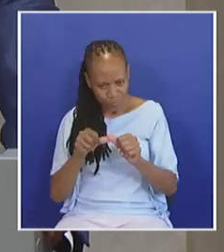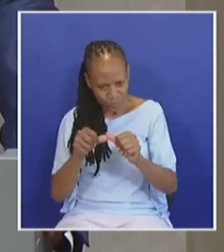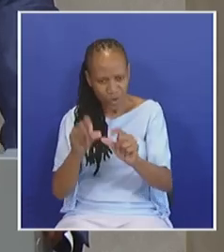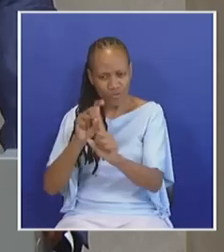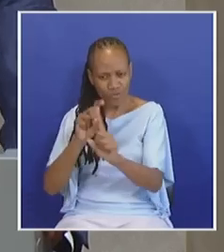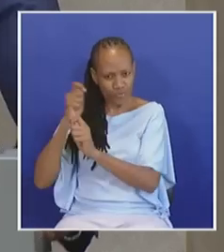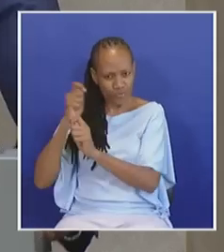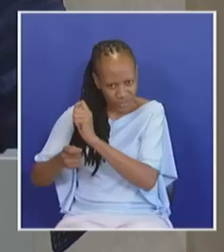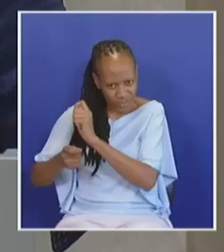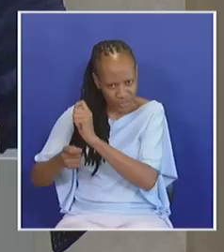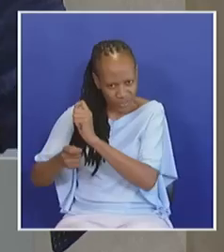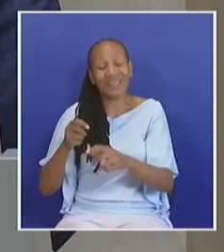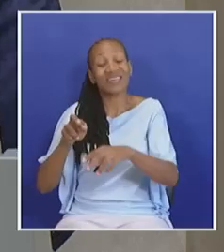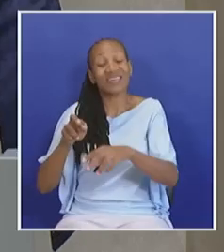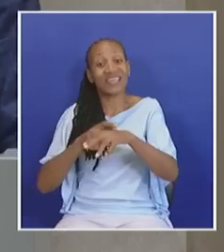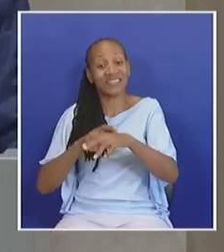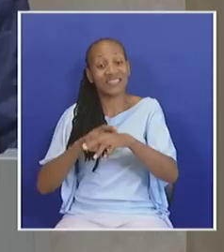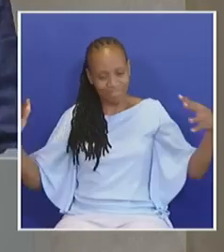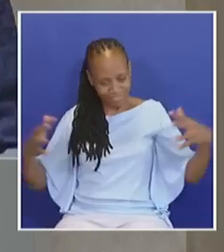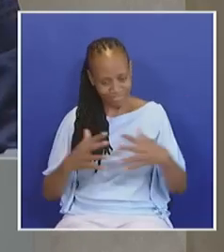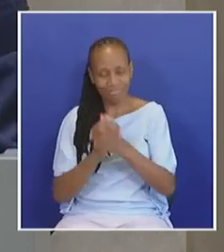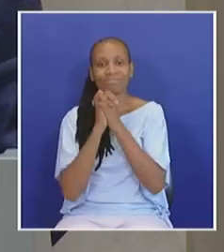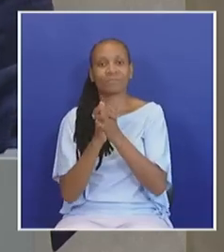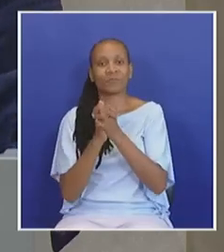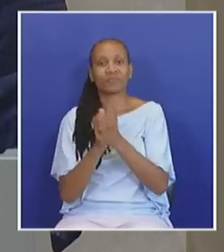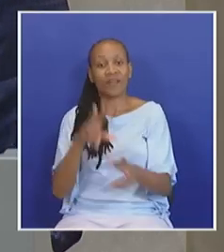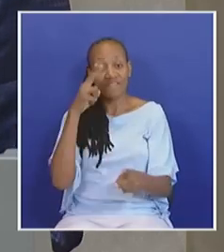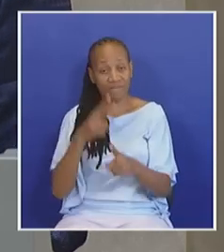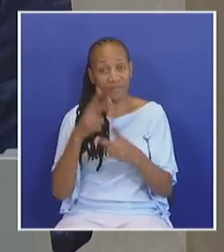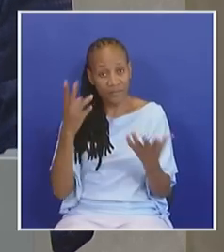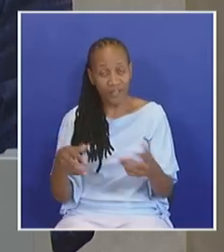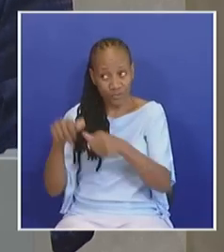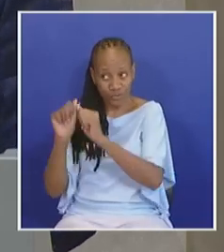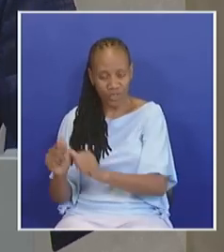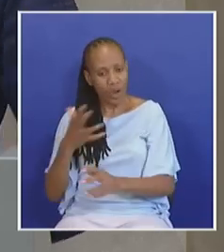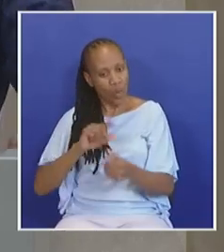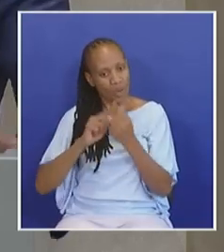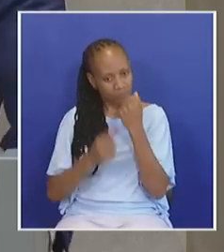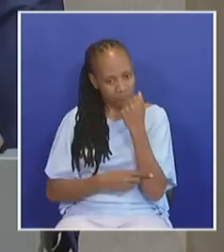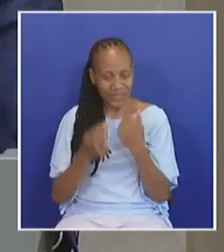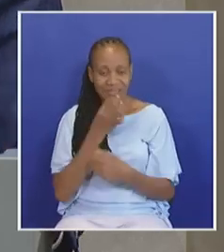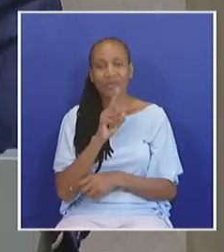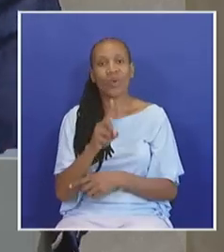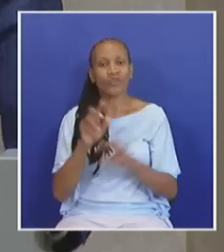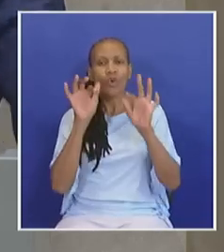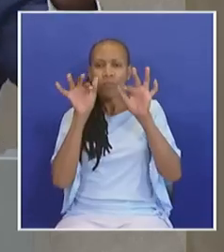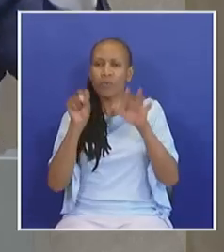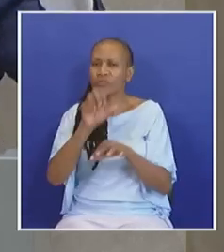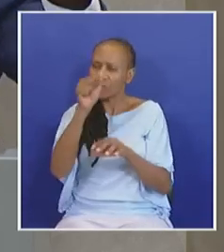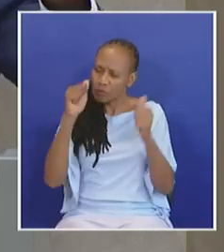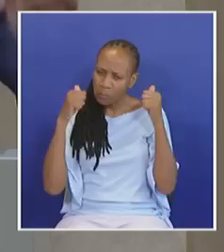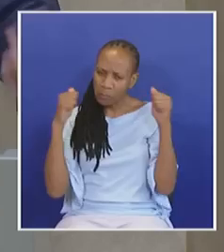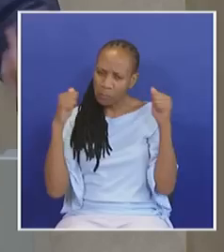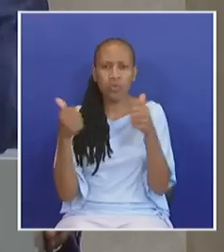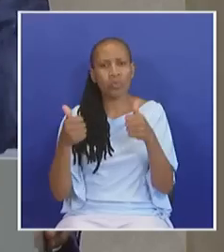of non-racial unity in action. Lastly, Honorable Chairperson, allow me to conclude by commending good South Africans who are